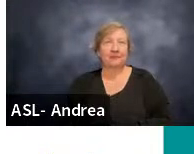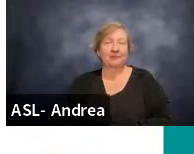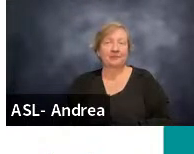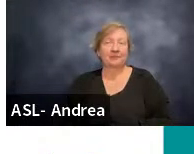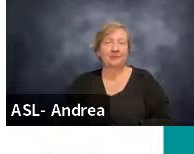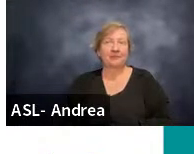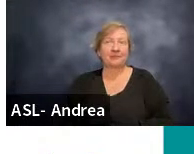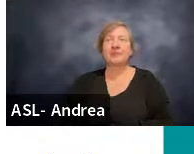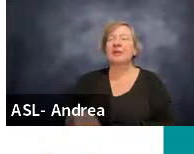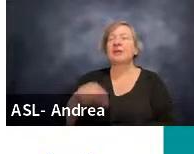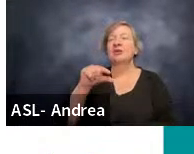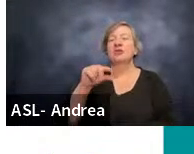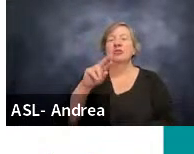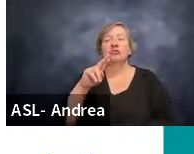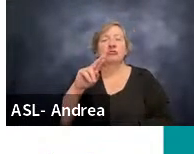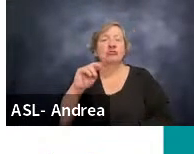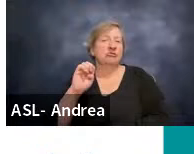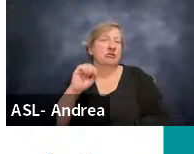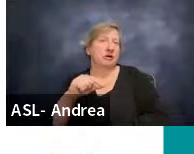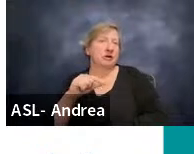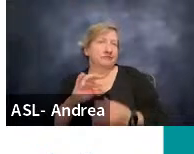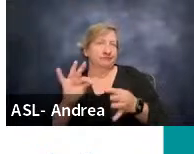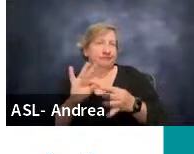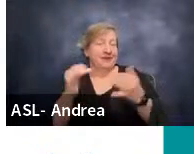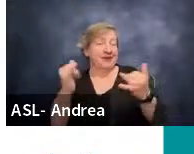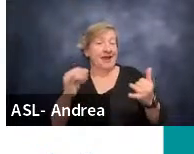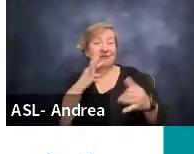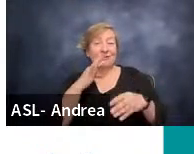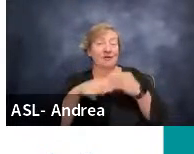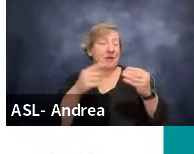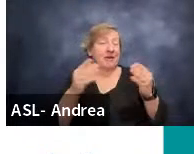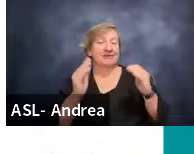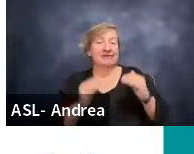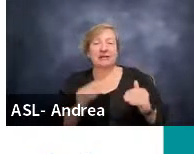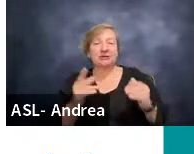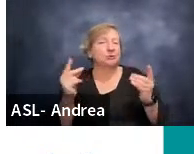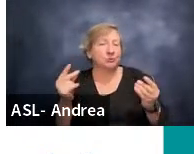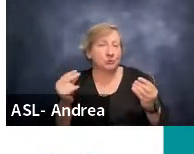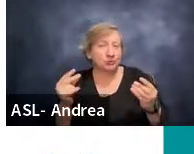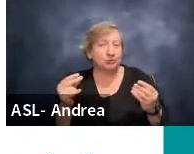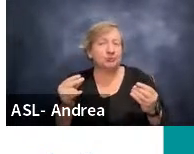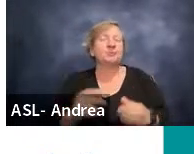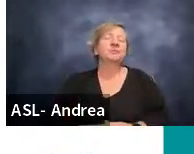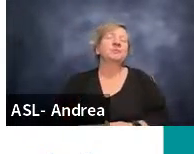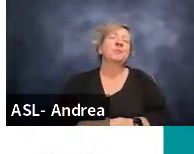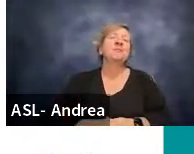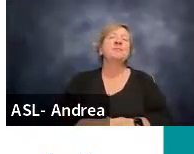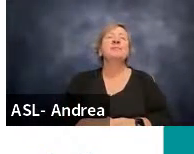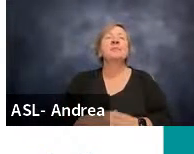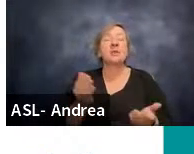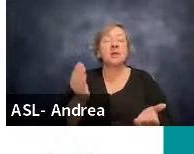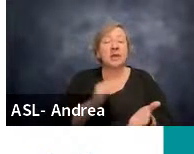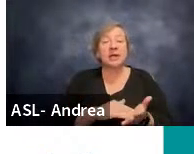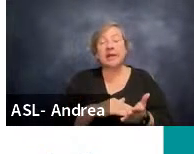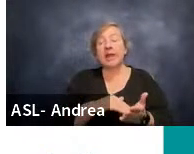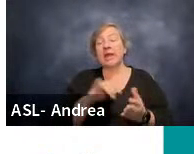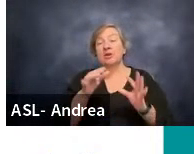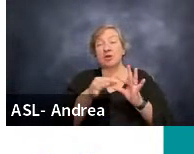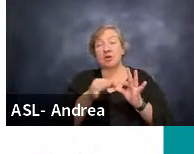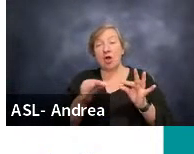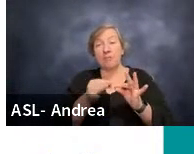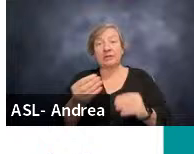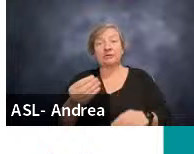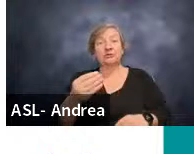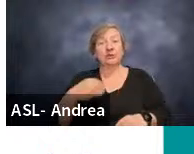So we're going to talk about the next steps. And once again, the responses to the comments